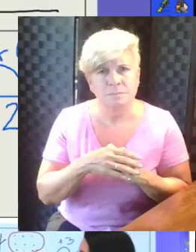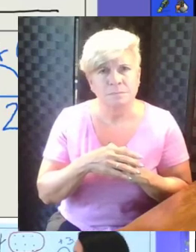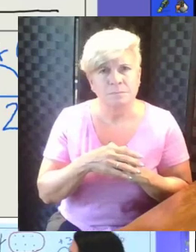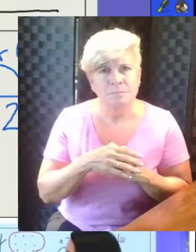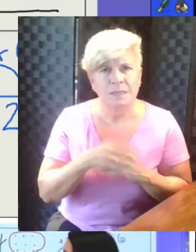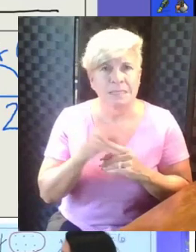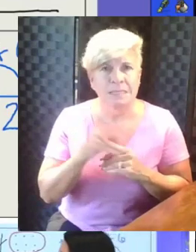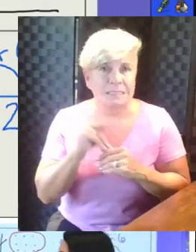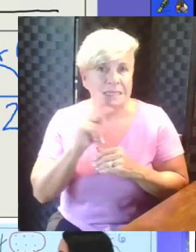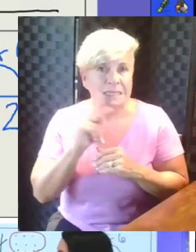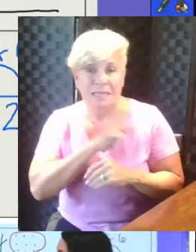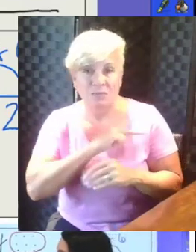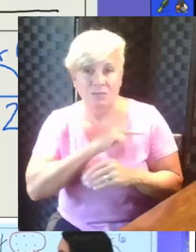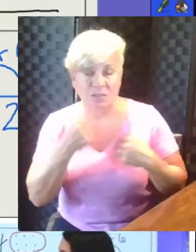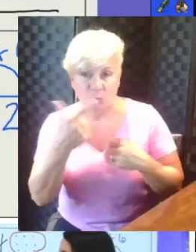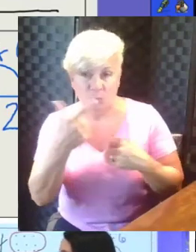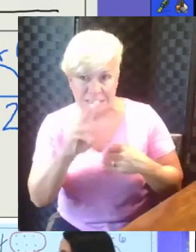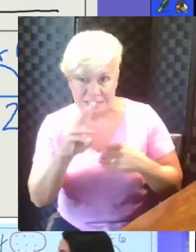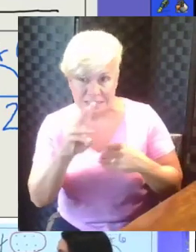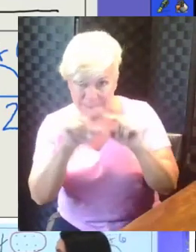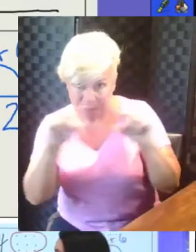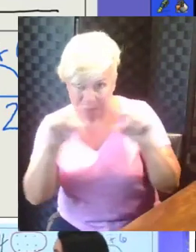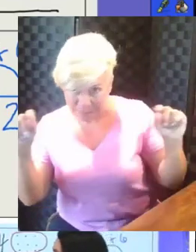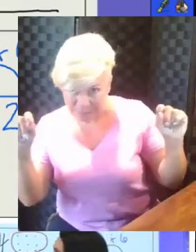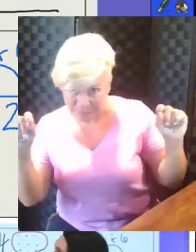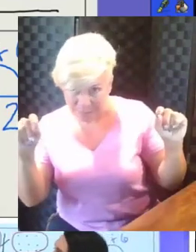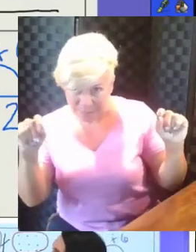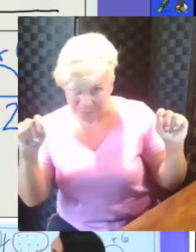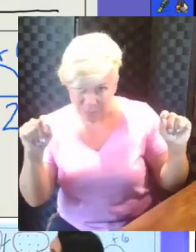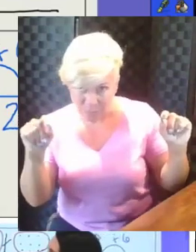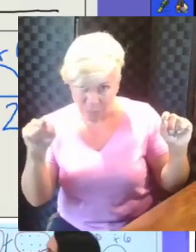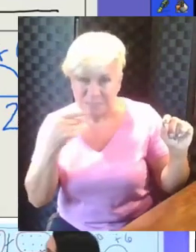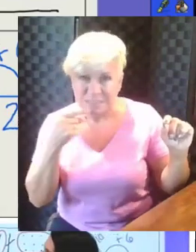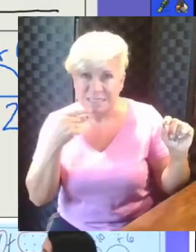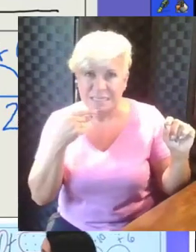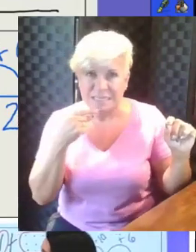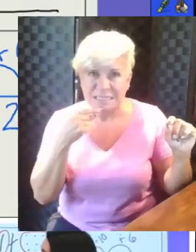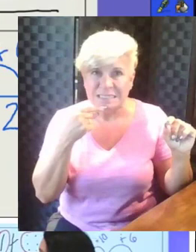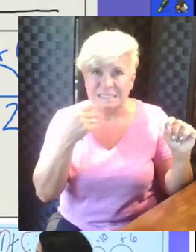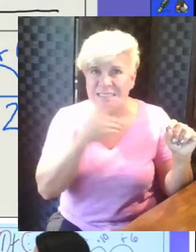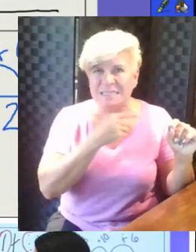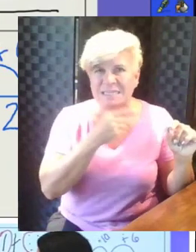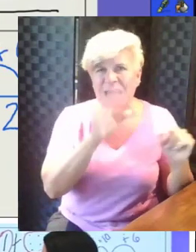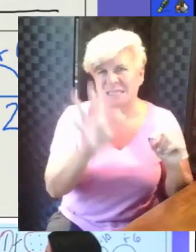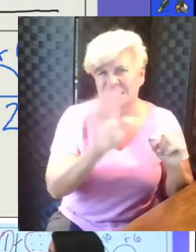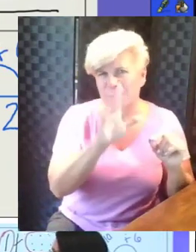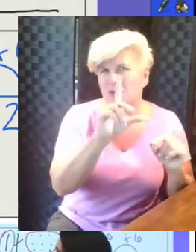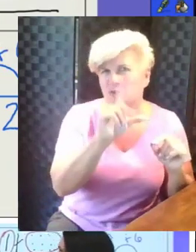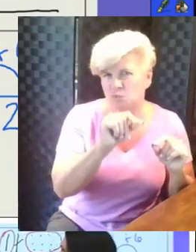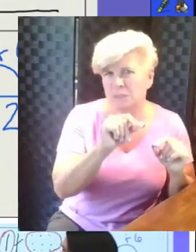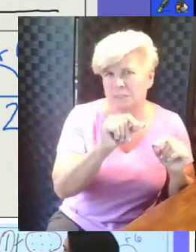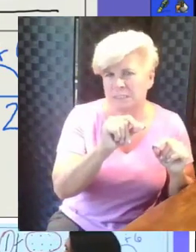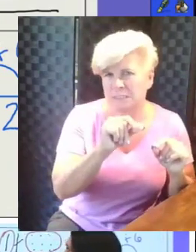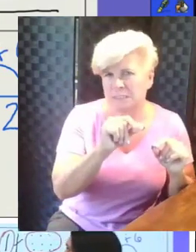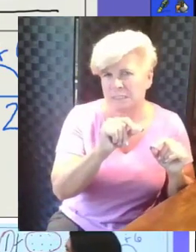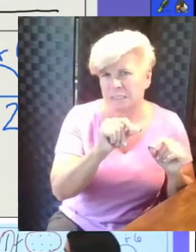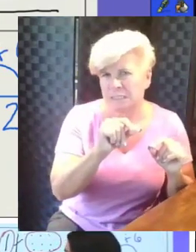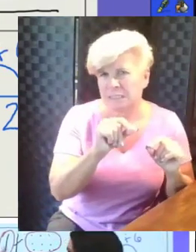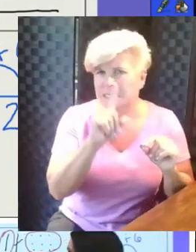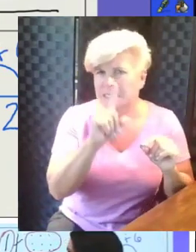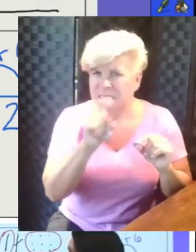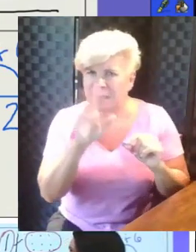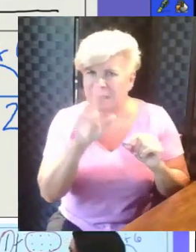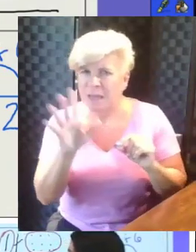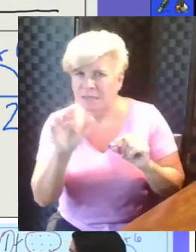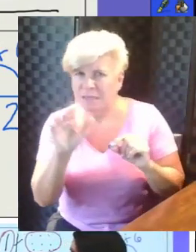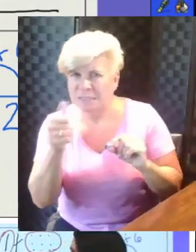has 26 pipe cleaners, and if we say Deontay has about 20, and he needed